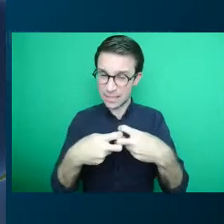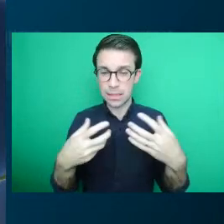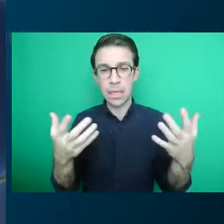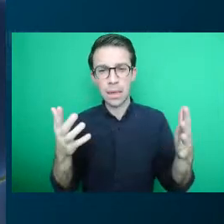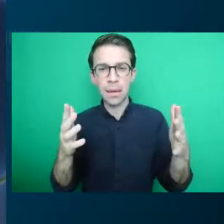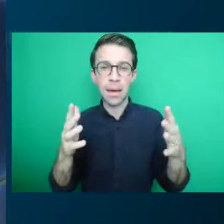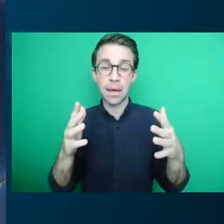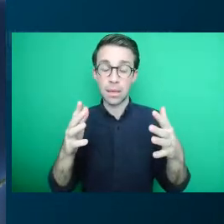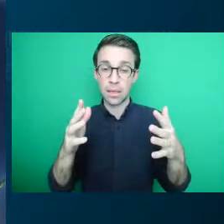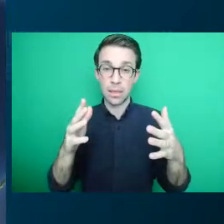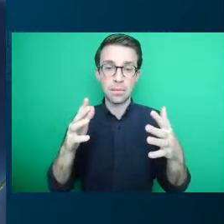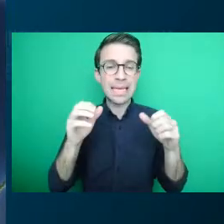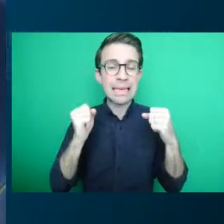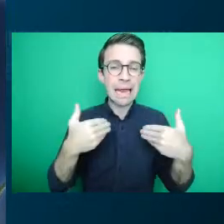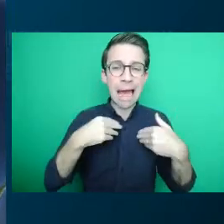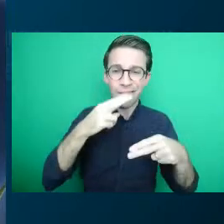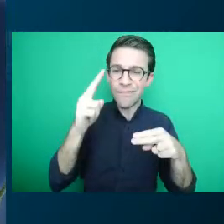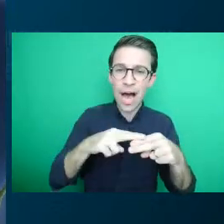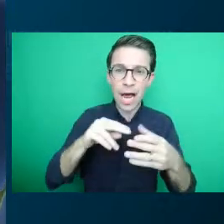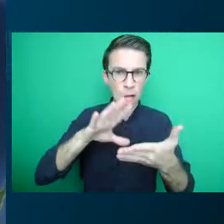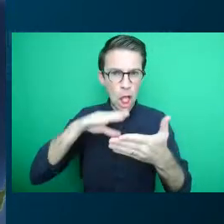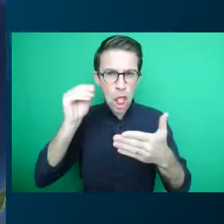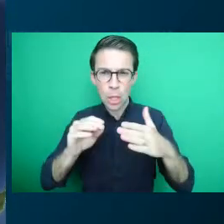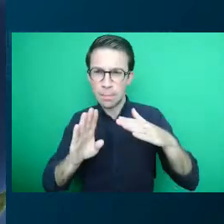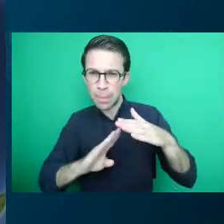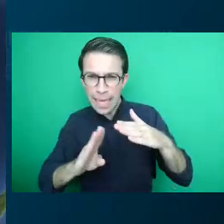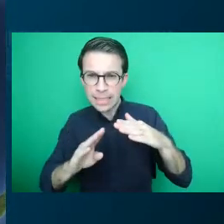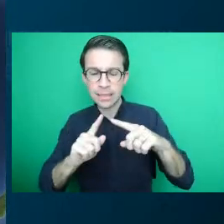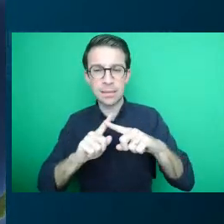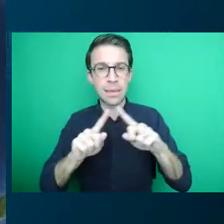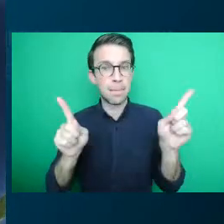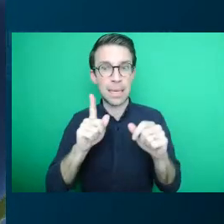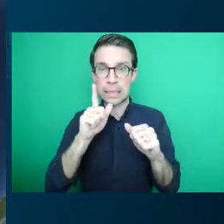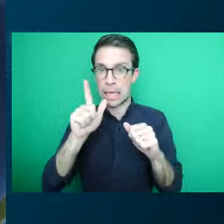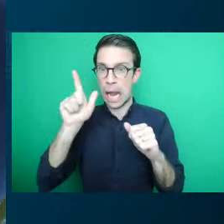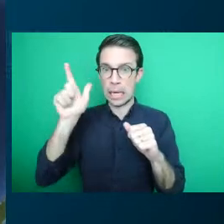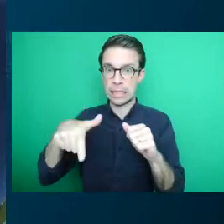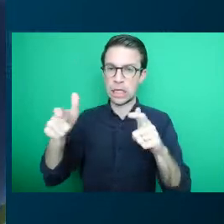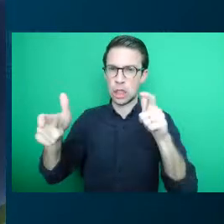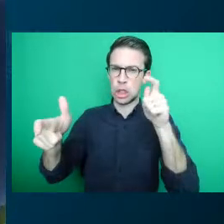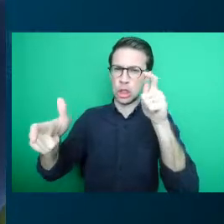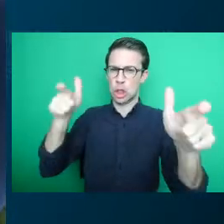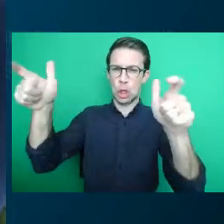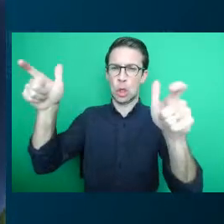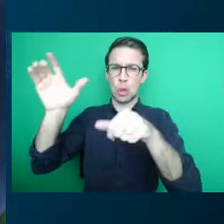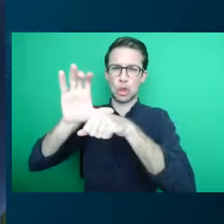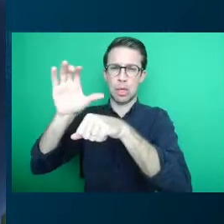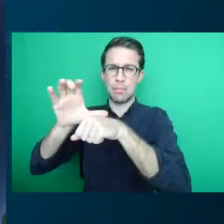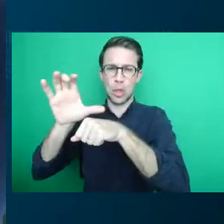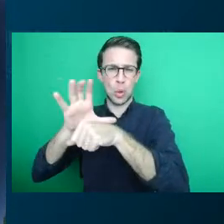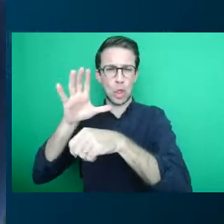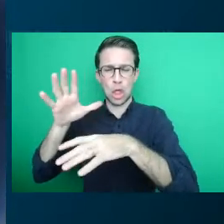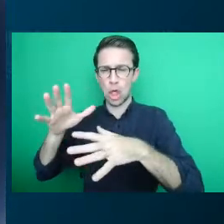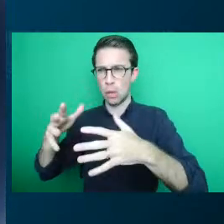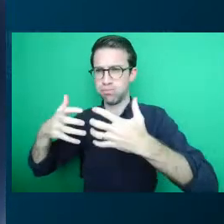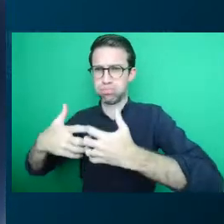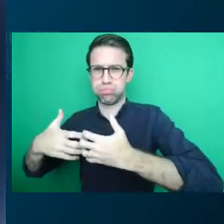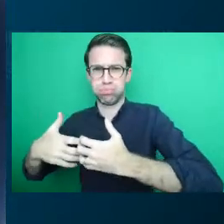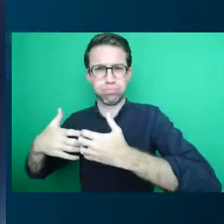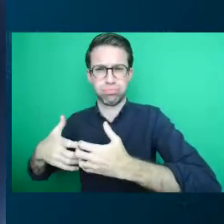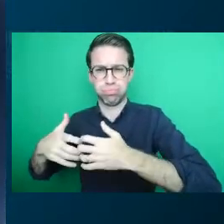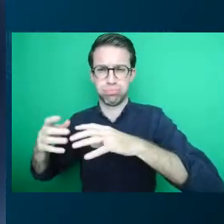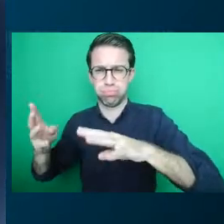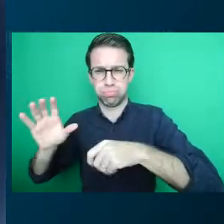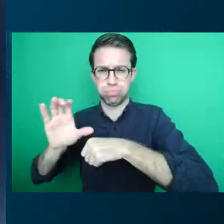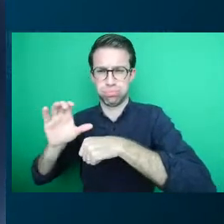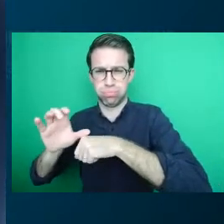enough that you can have fun with them. You can learn the basics, but you don't need a NASA supercomputer like in a basement somewhere the size of like a truck in order to run the game that's